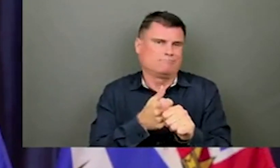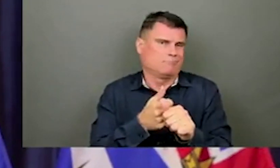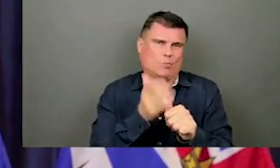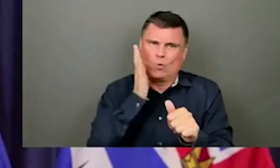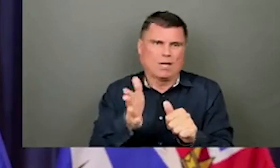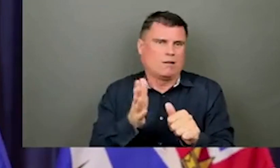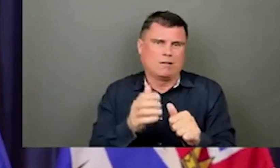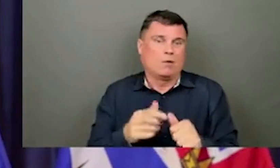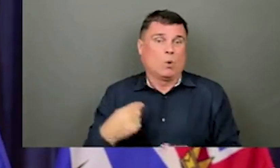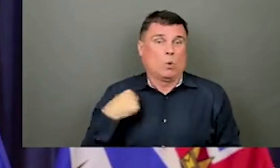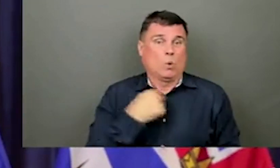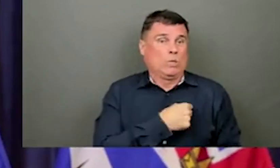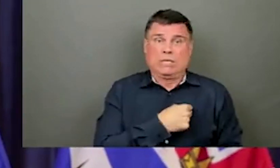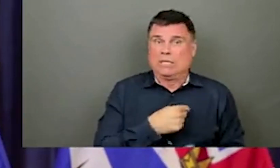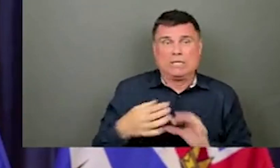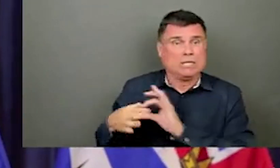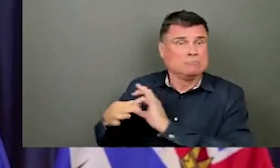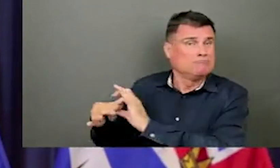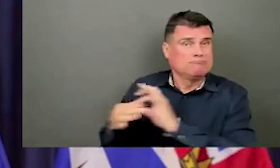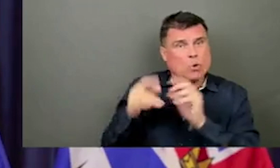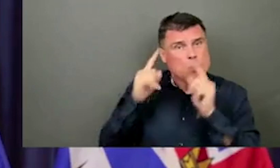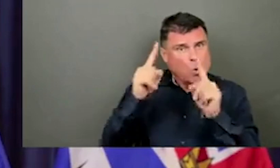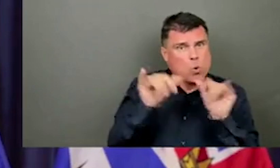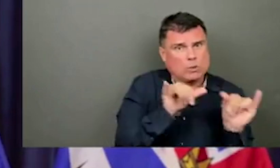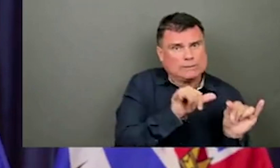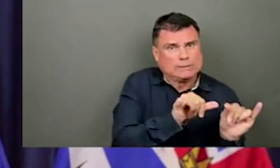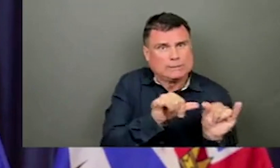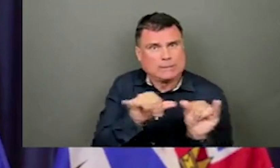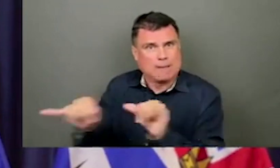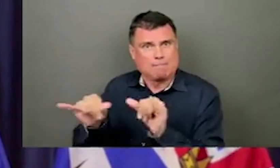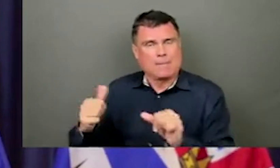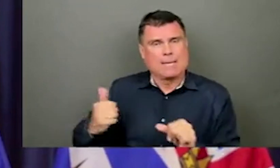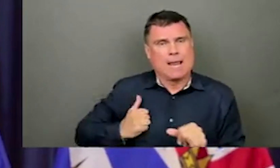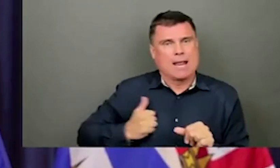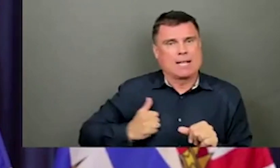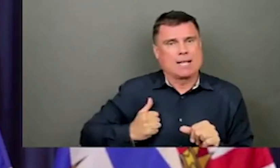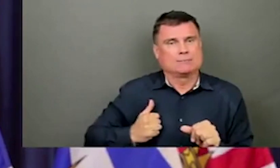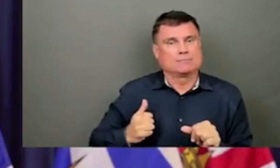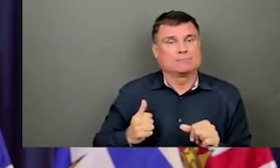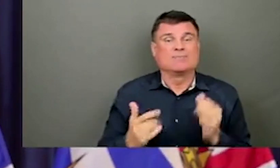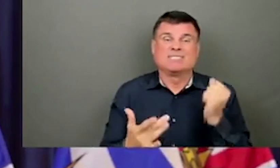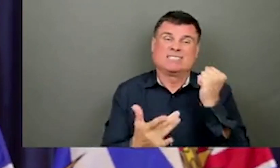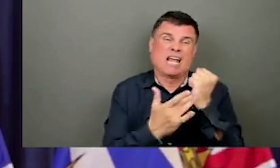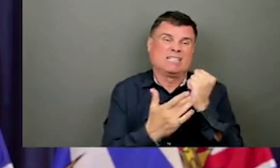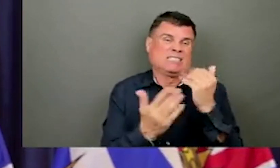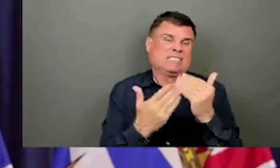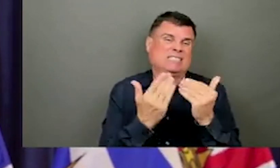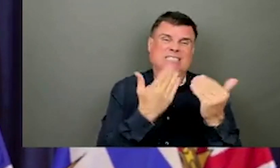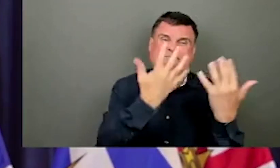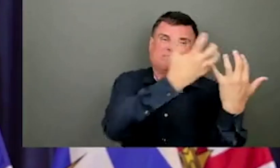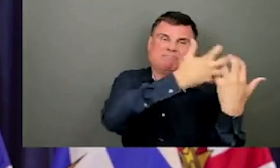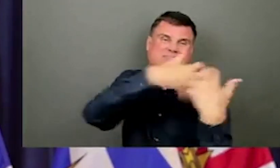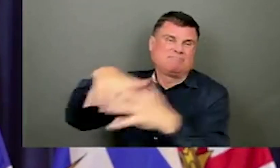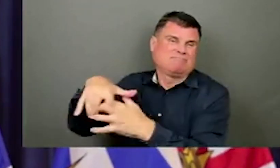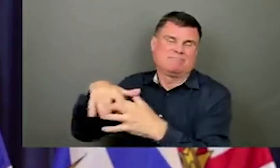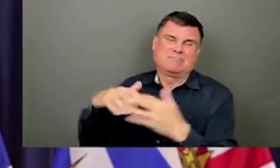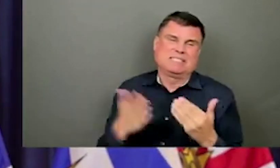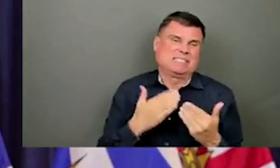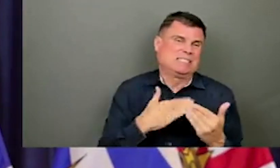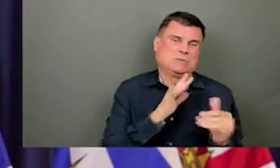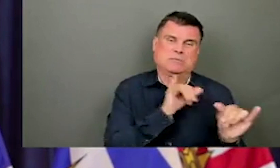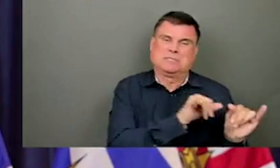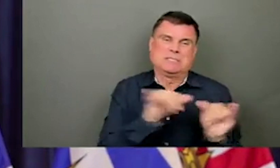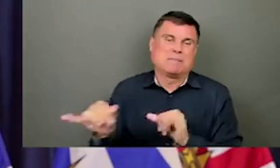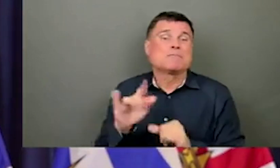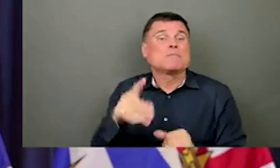as we can. The technologies do lend themselves to that integration. Again, the NavCan app to get into the country